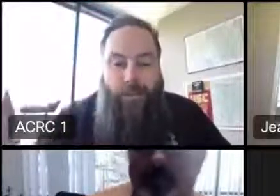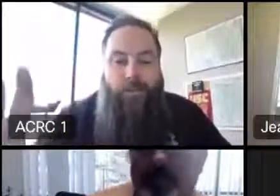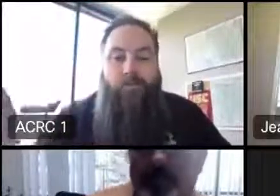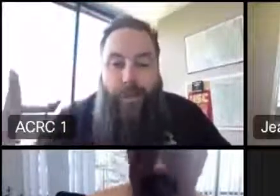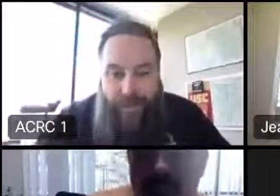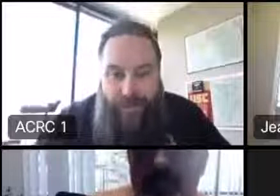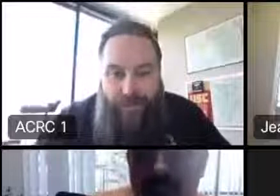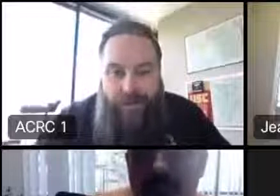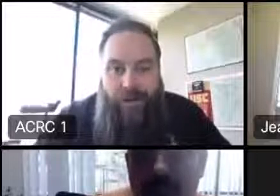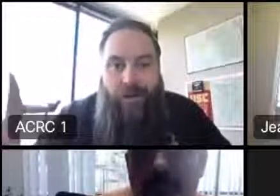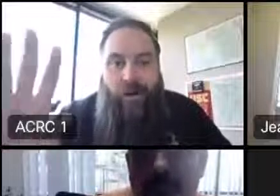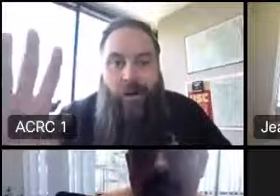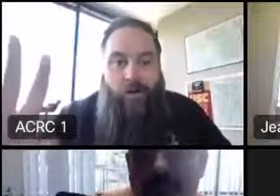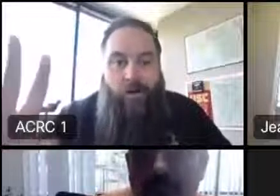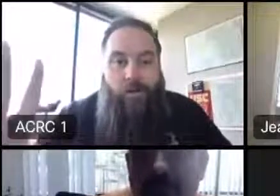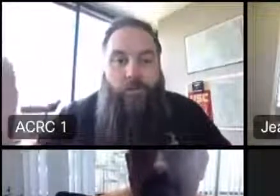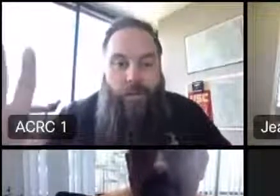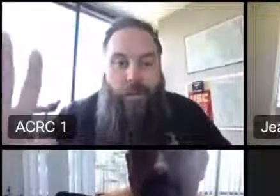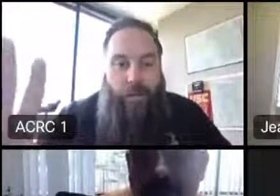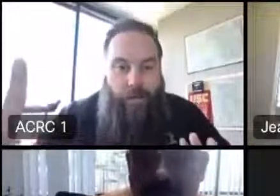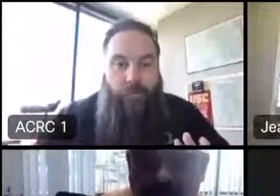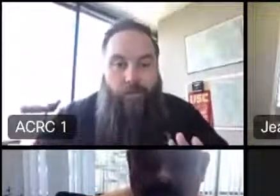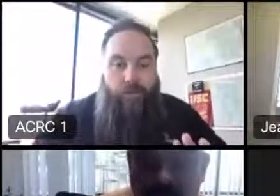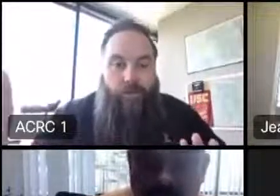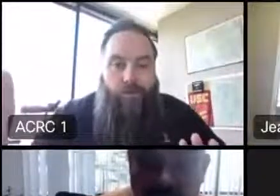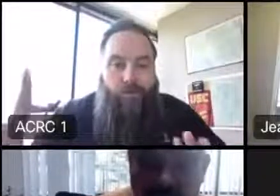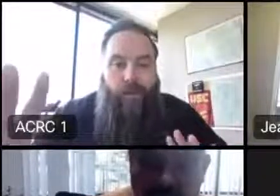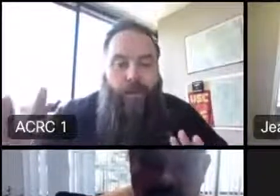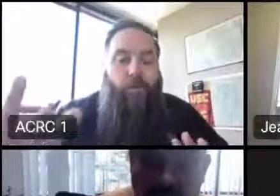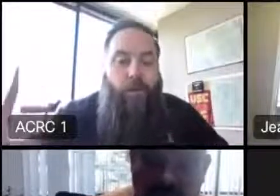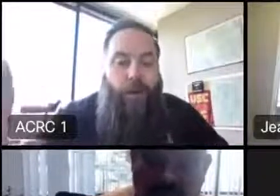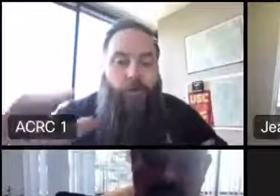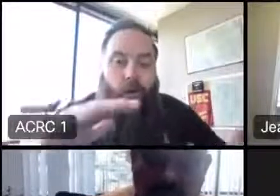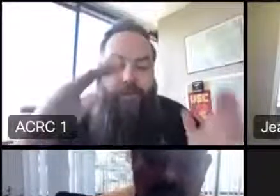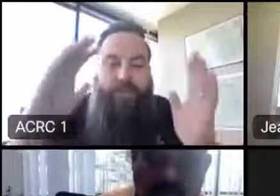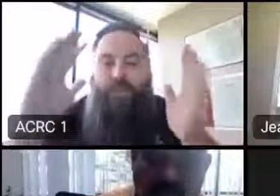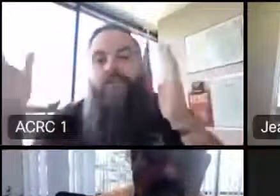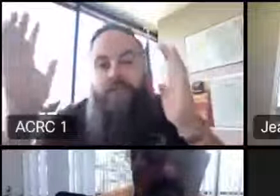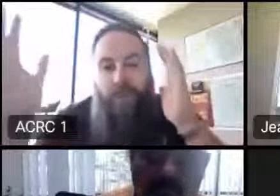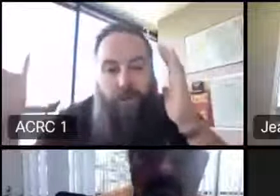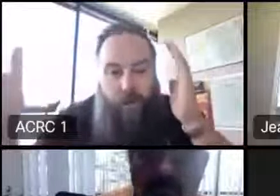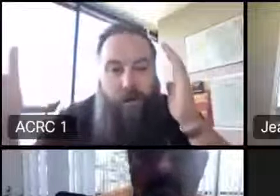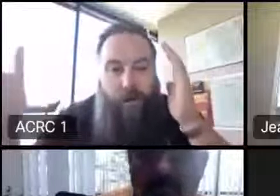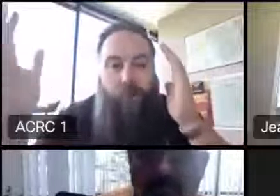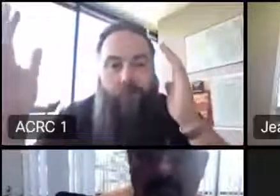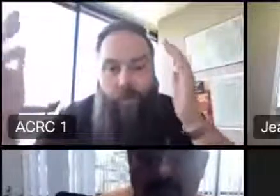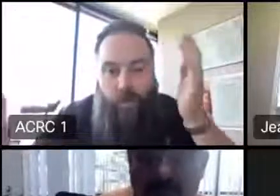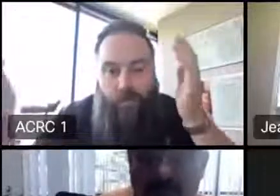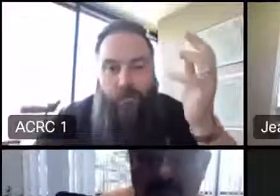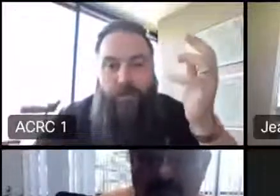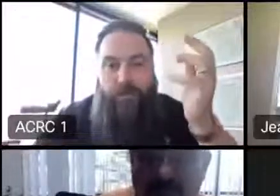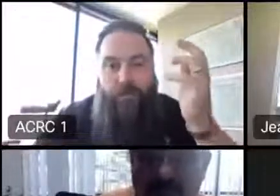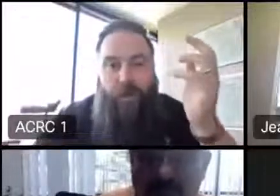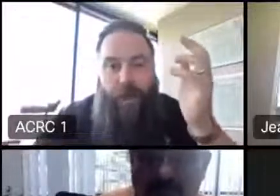very clear communication are we going to be able to overcome all these changes that are going on with